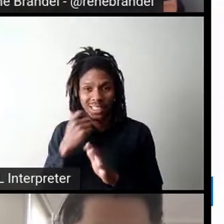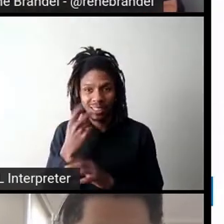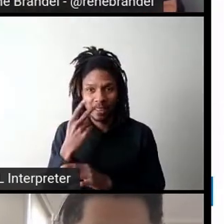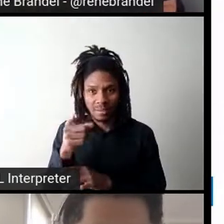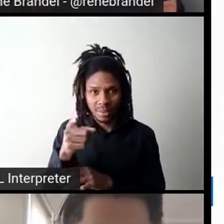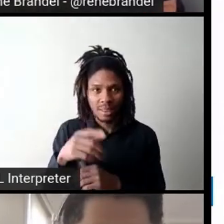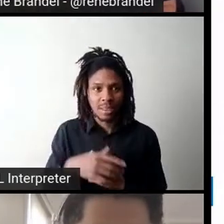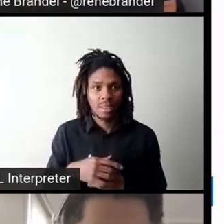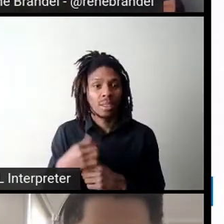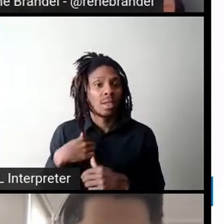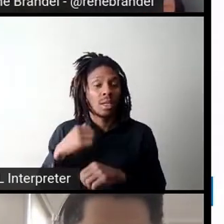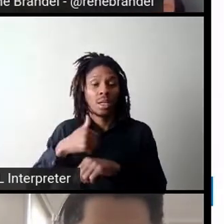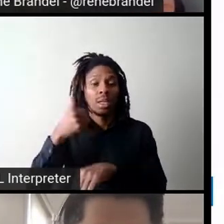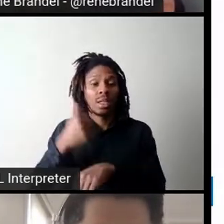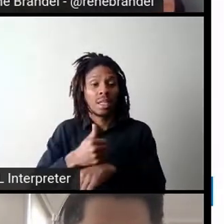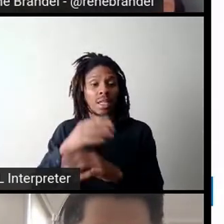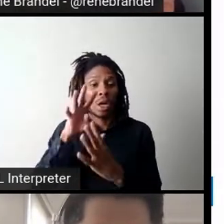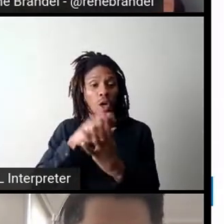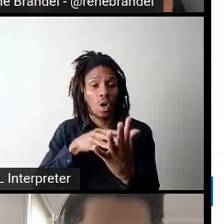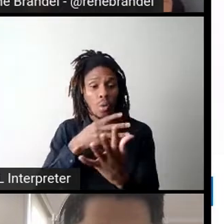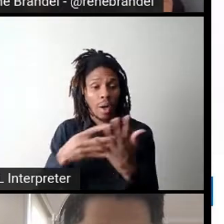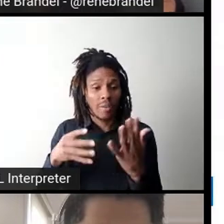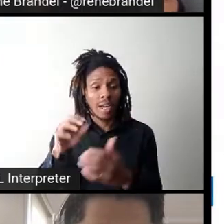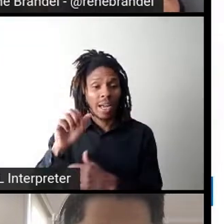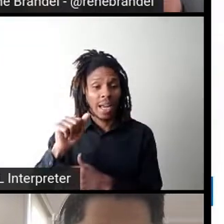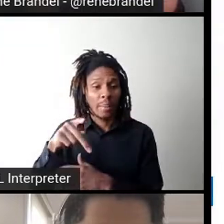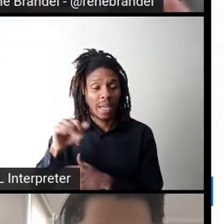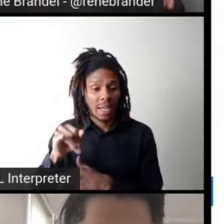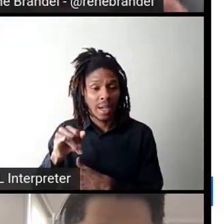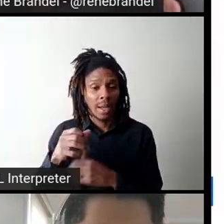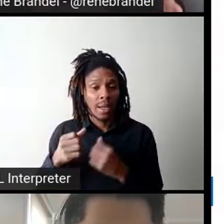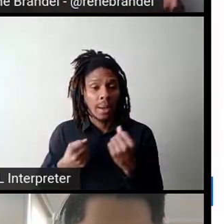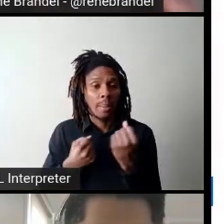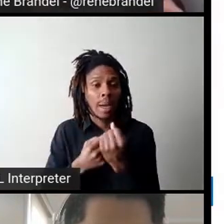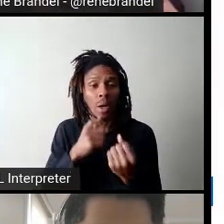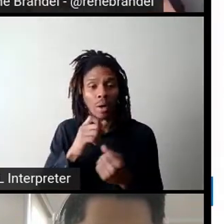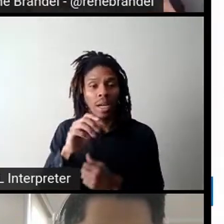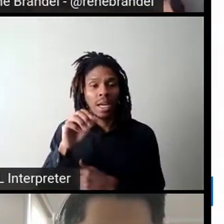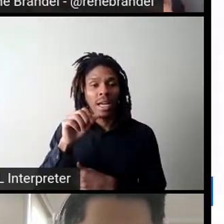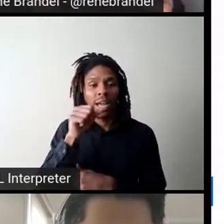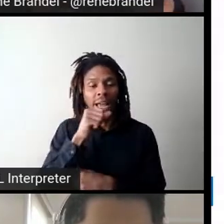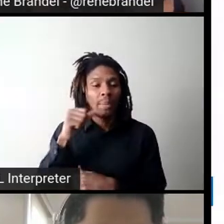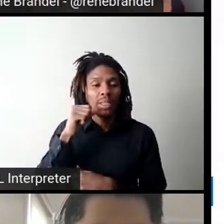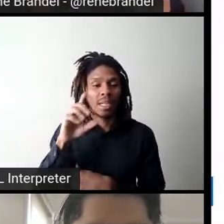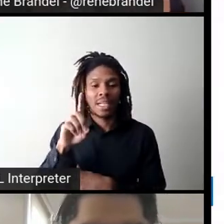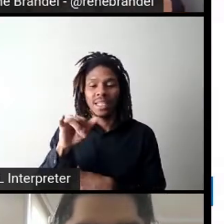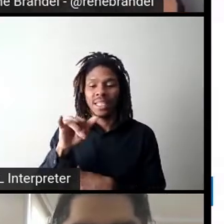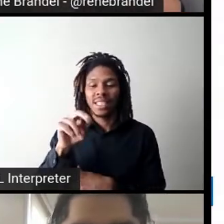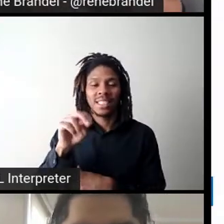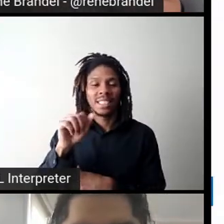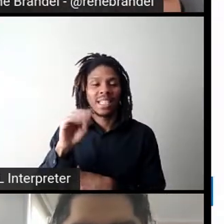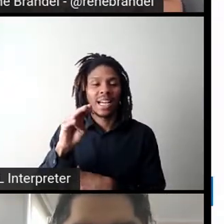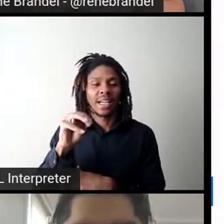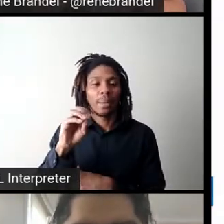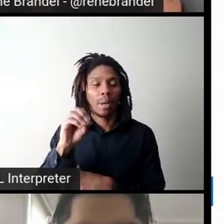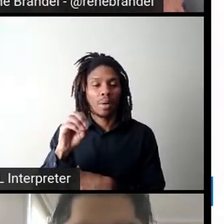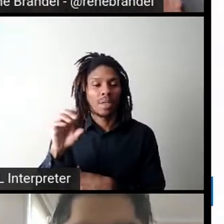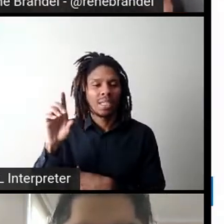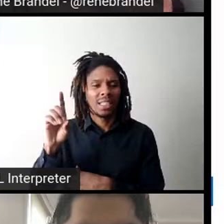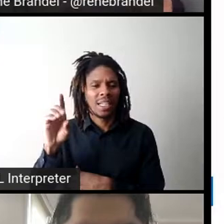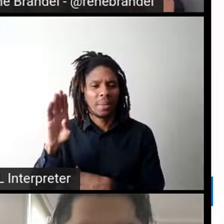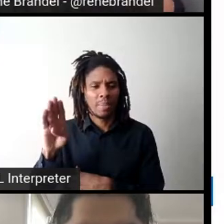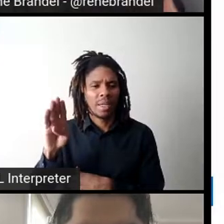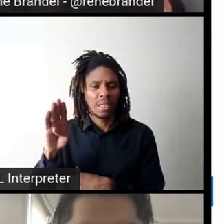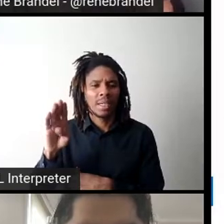doing is we're setting up a GraphQL API that's backed by Amazon DynamoDB database tables. So we're giving you right